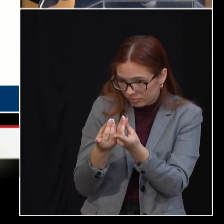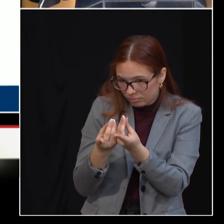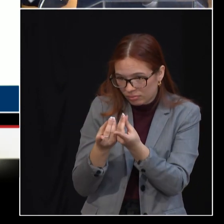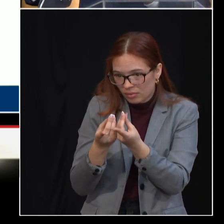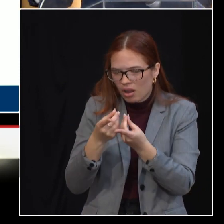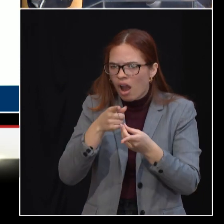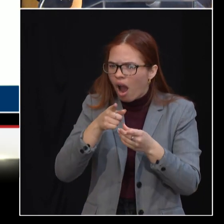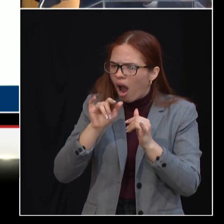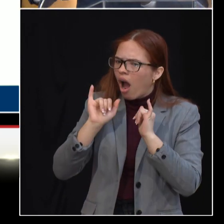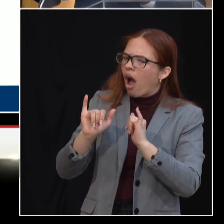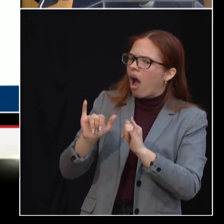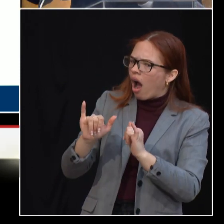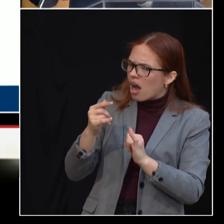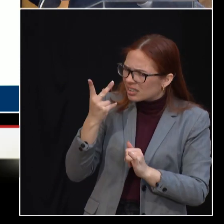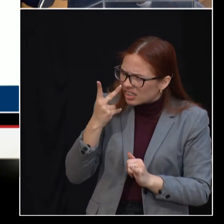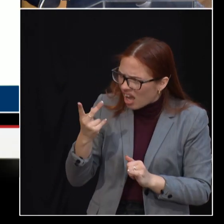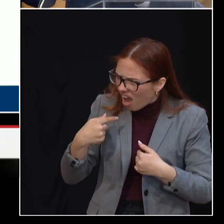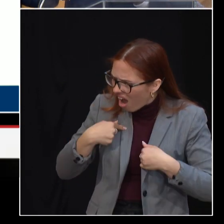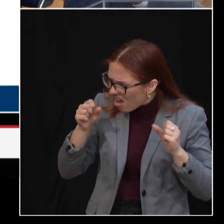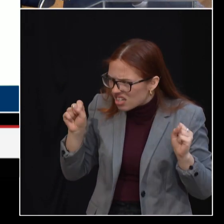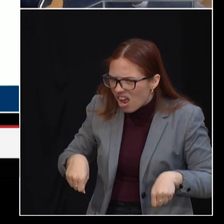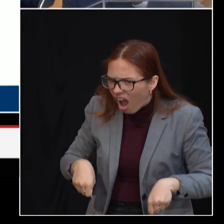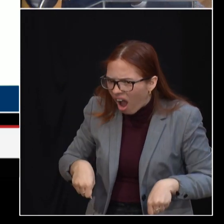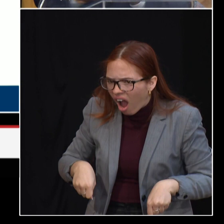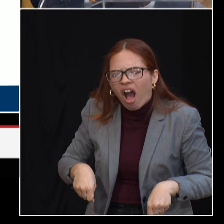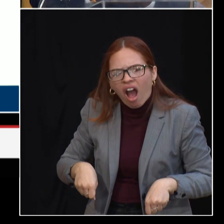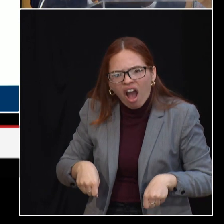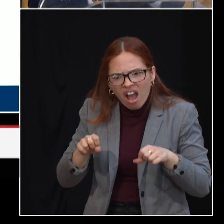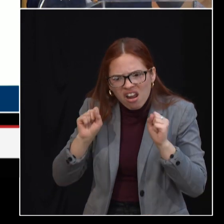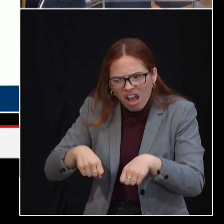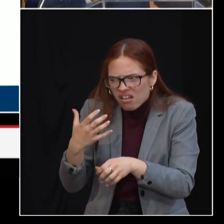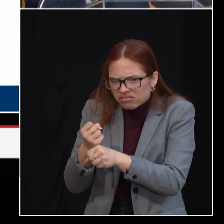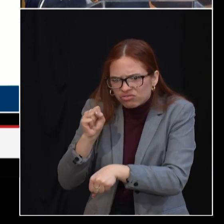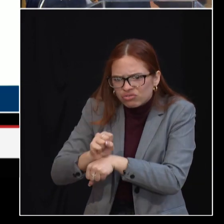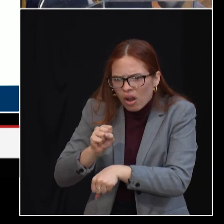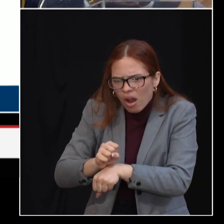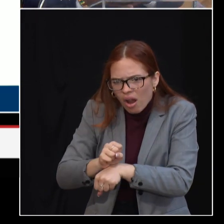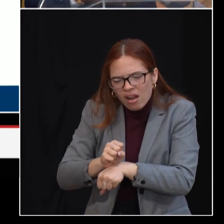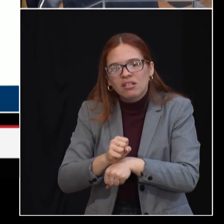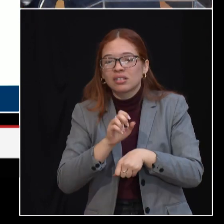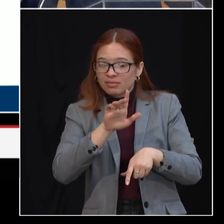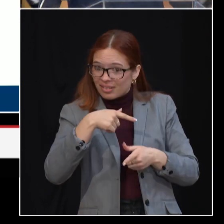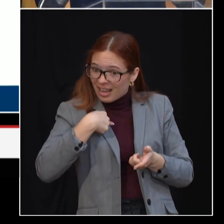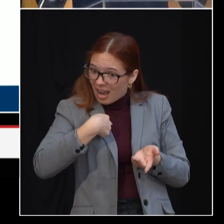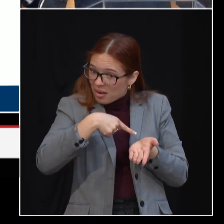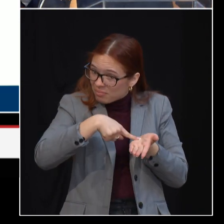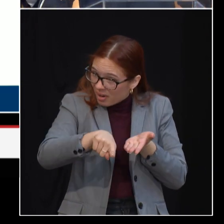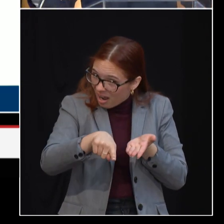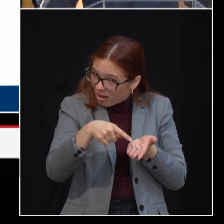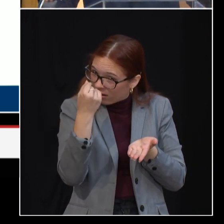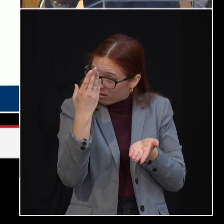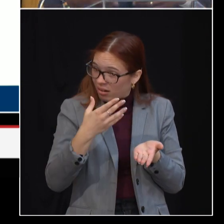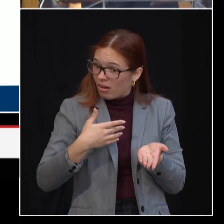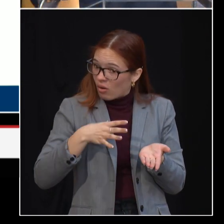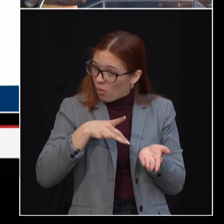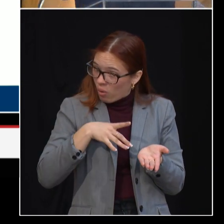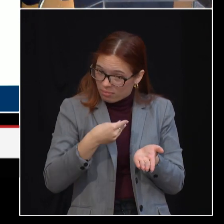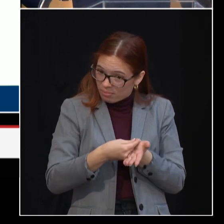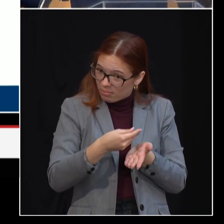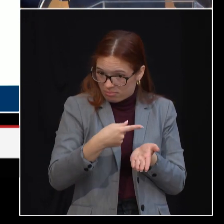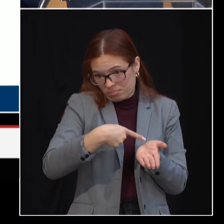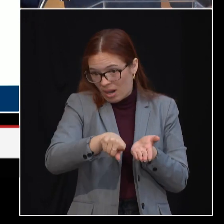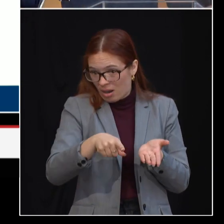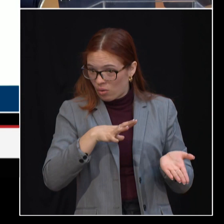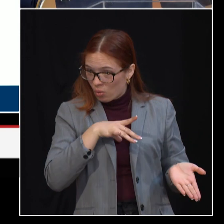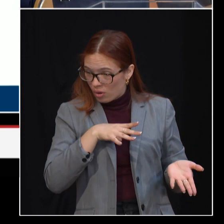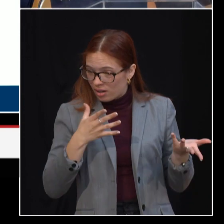they can play before they actually take a six-figure job with us. Additionally, we've created an online platform to